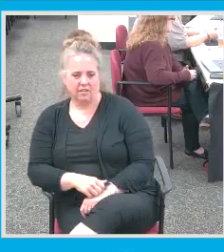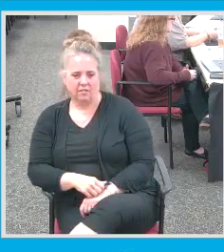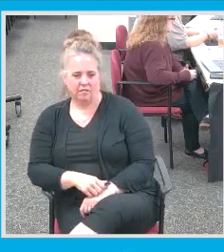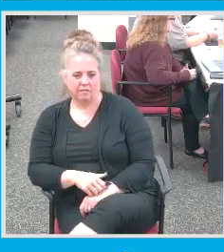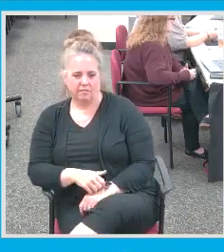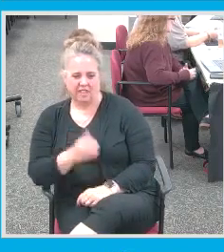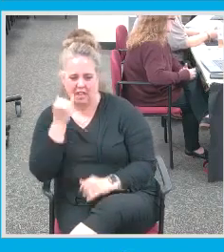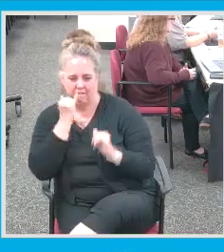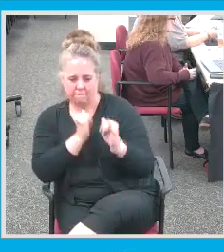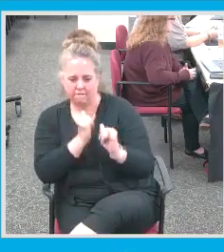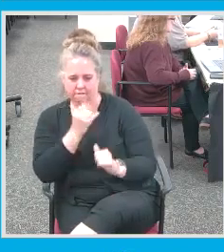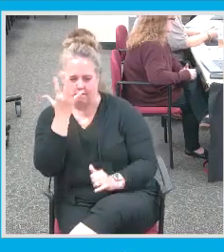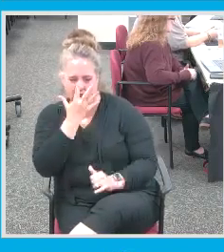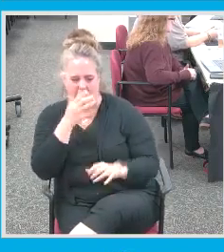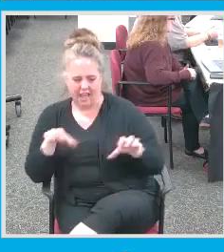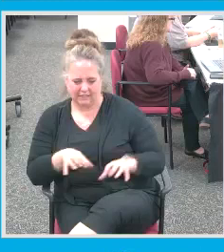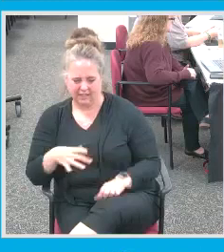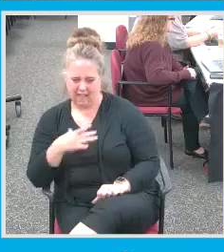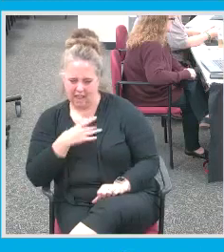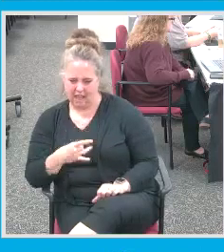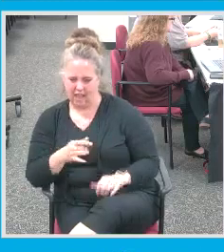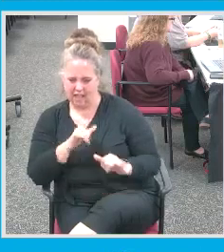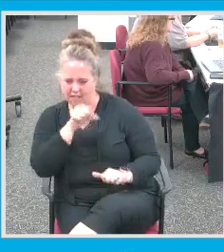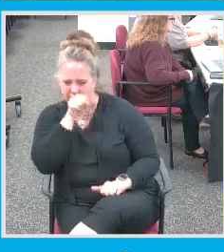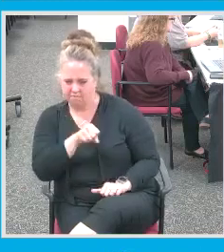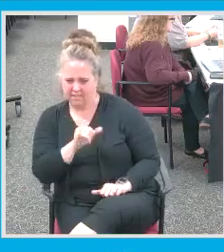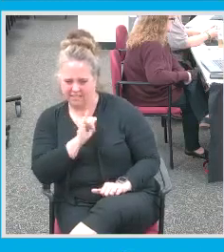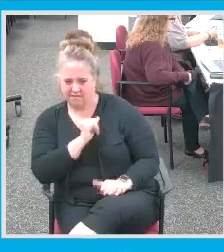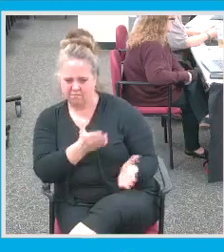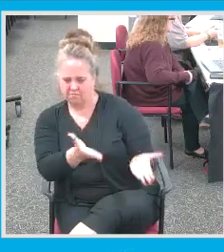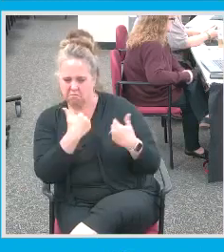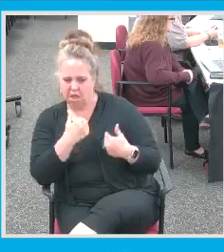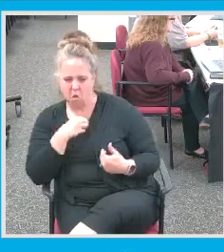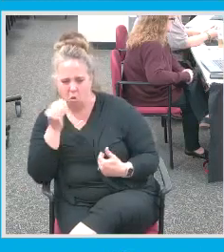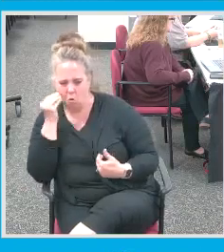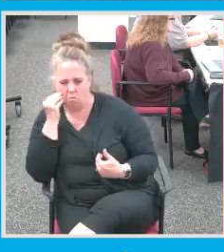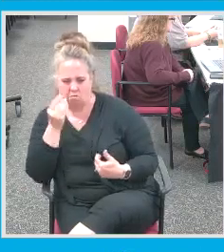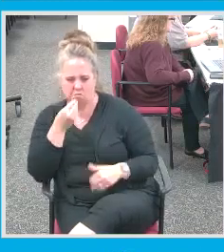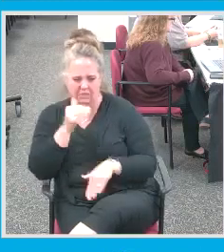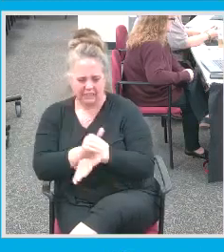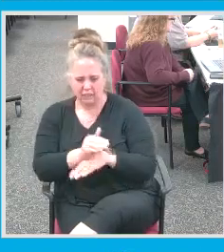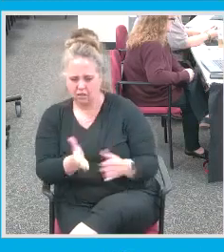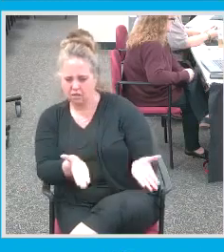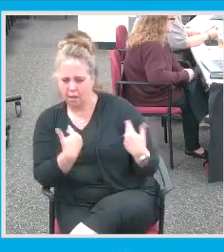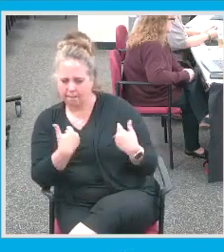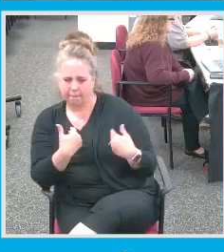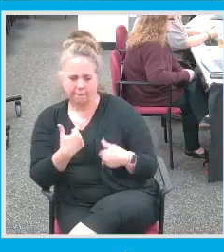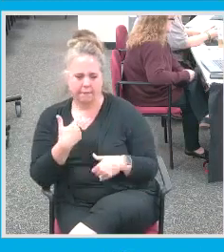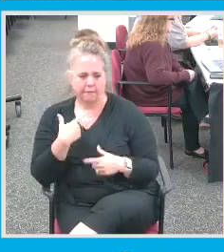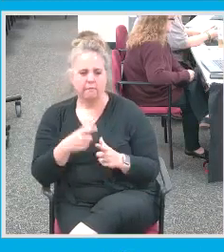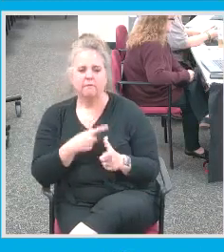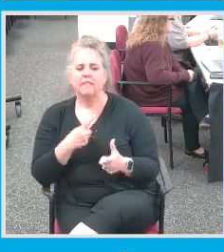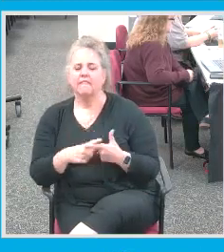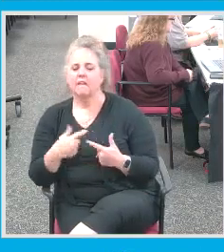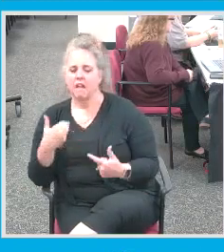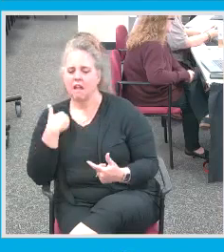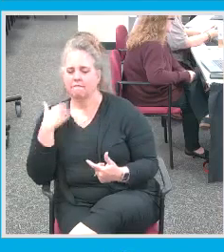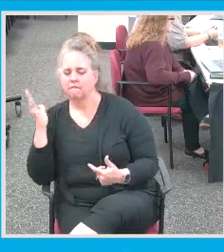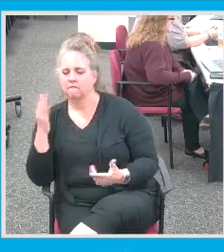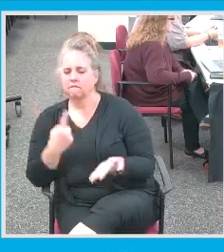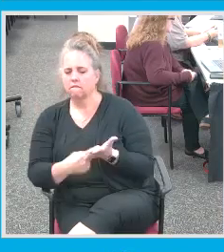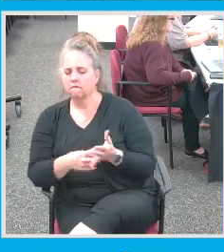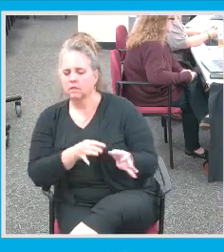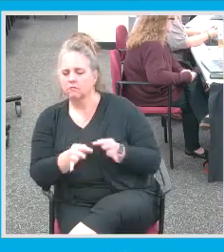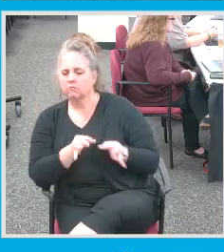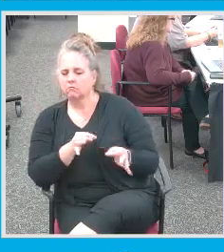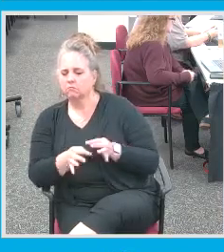them says, hey, come over to my house or come to this place for dinner, and let's, I have a presentation that you can all sit through.